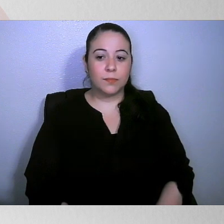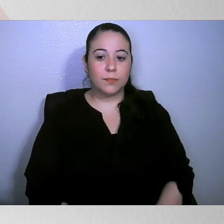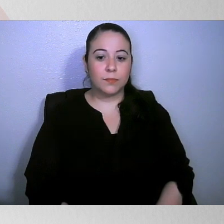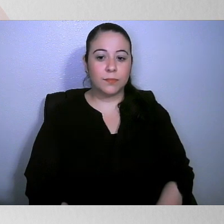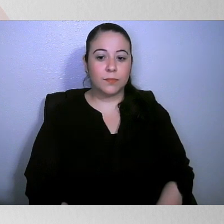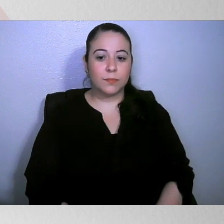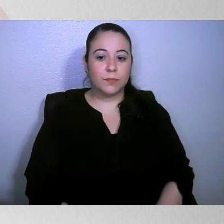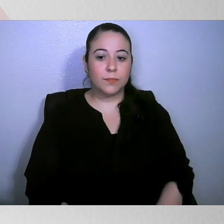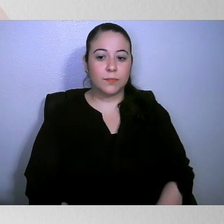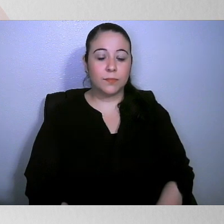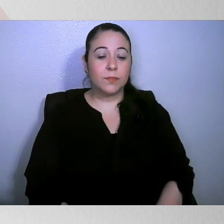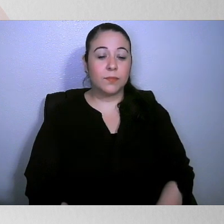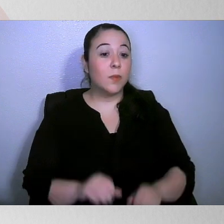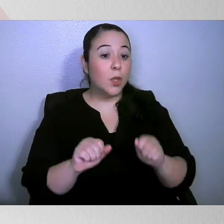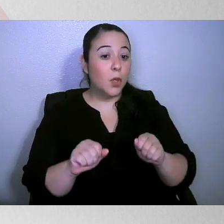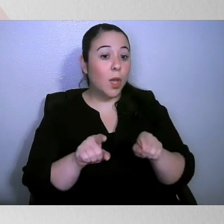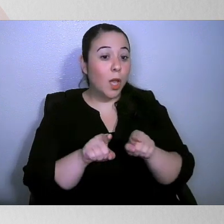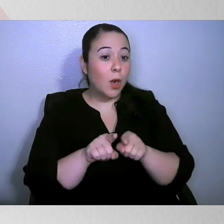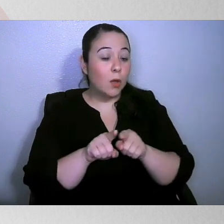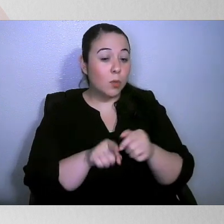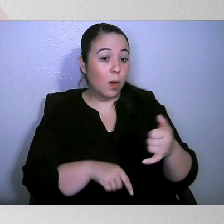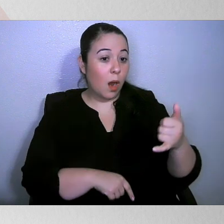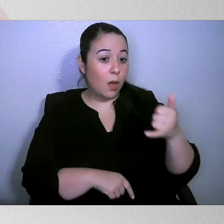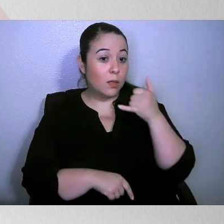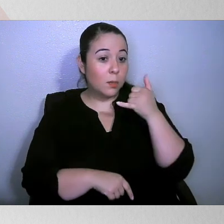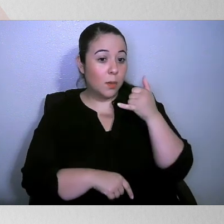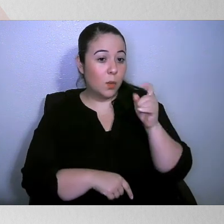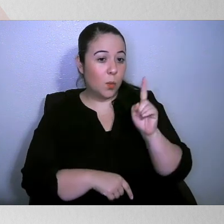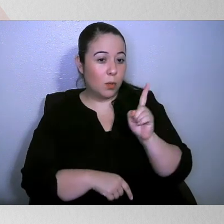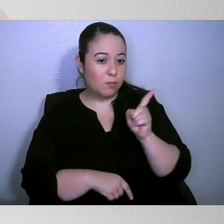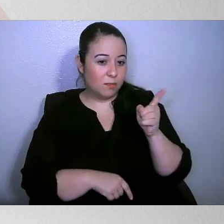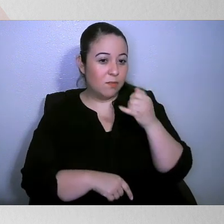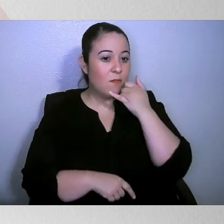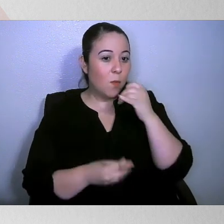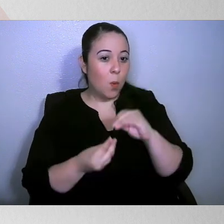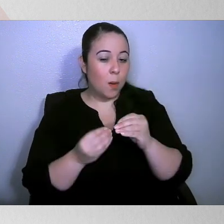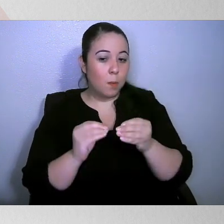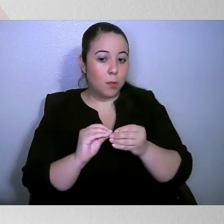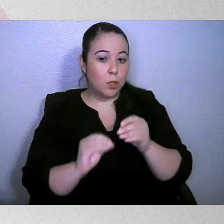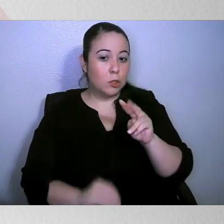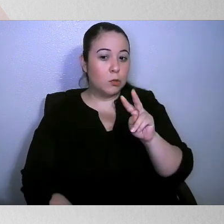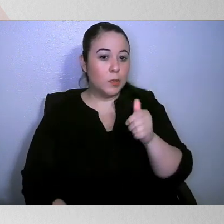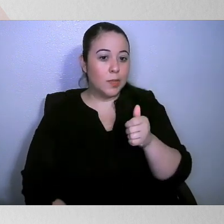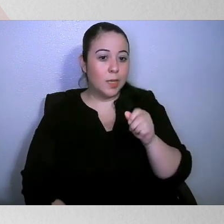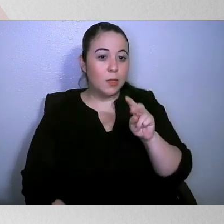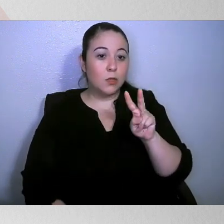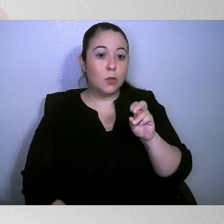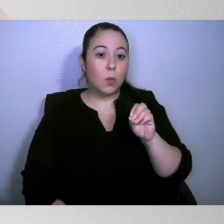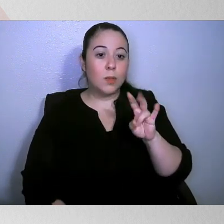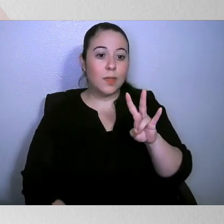CARLOS.GUERRA2@sanantonio.gov. You can also reach me directly at 210-207-5425.